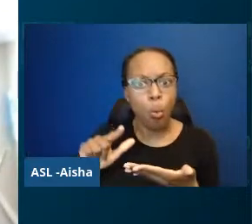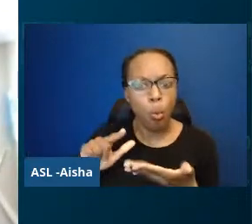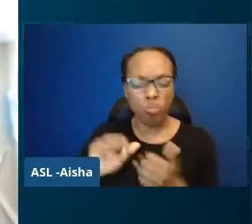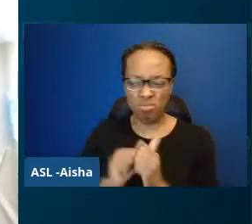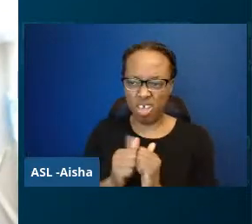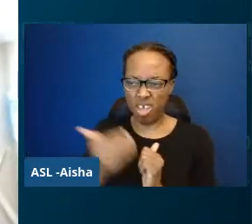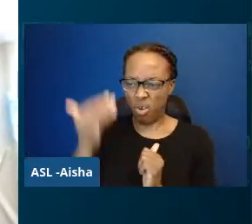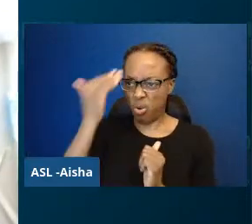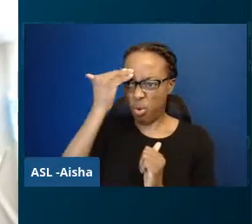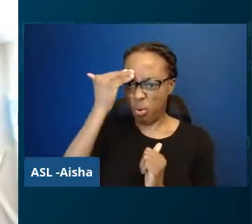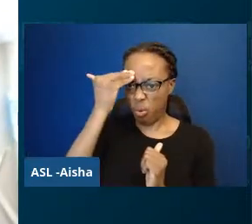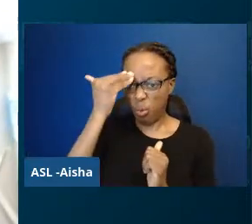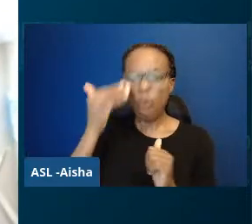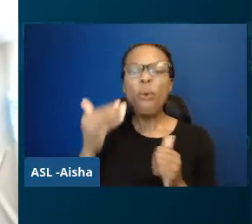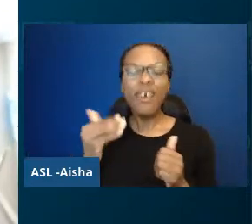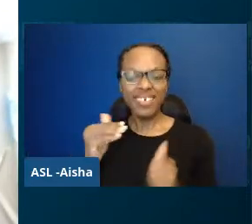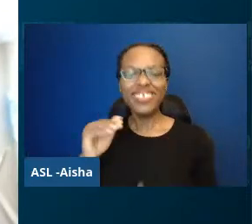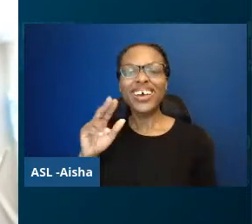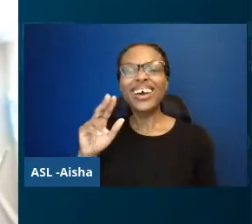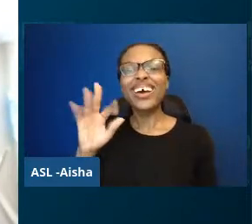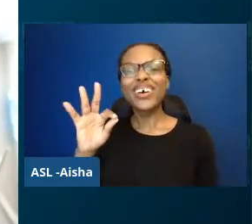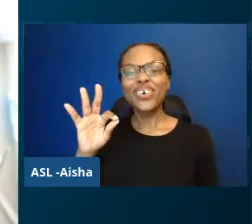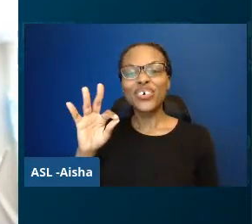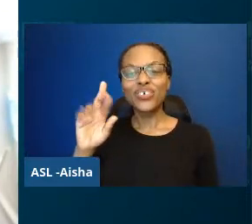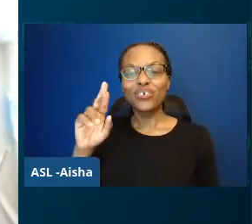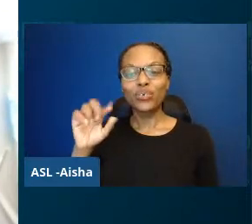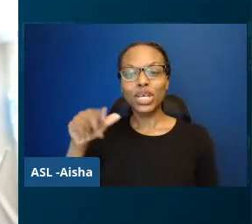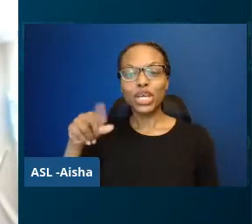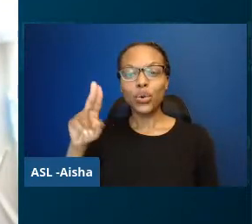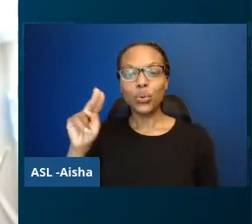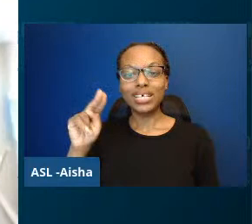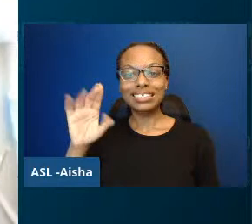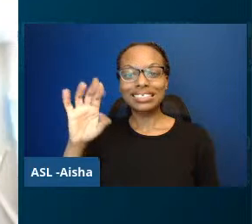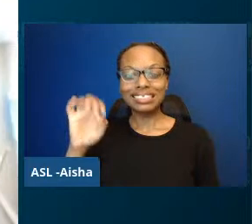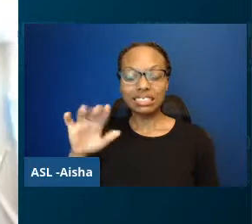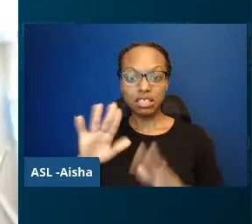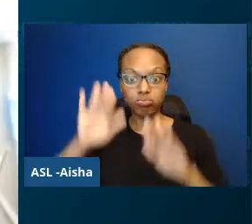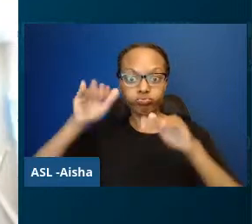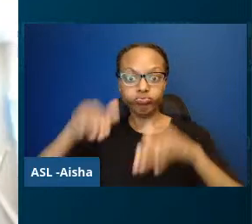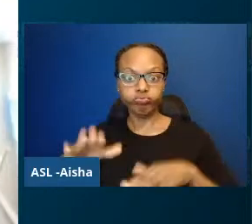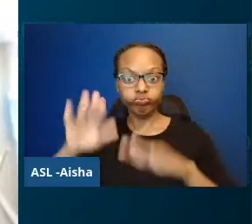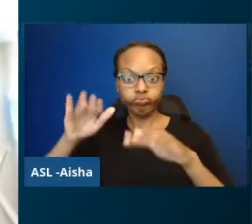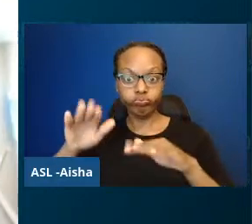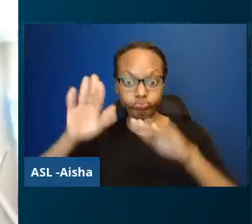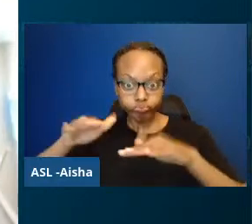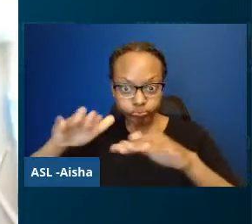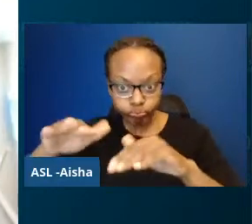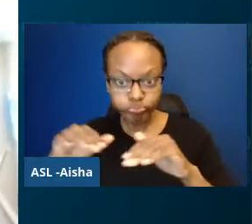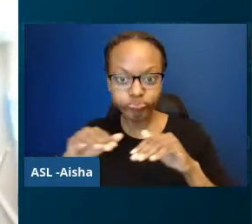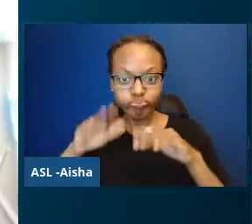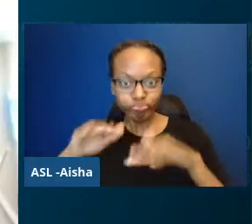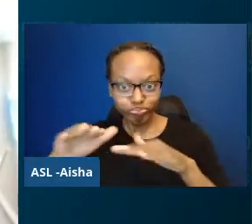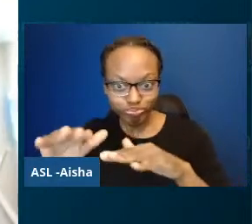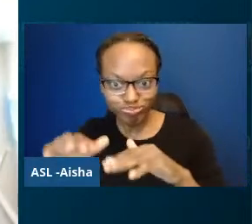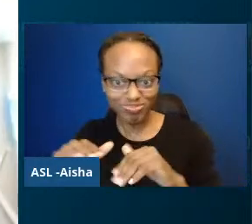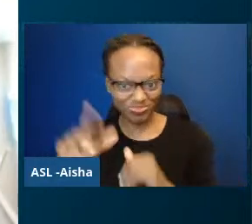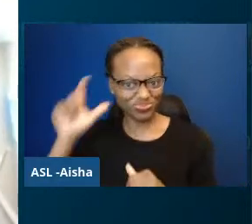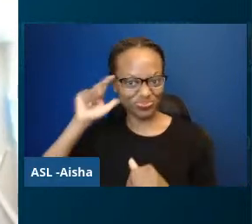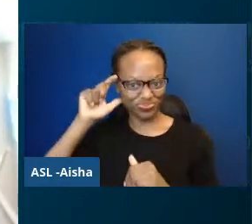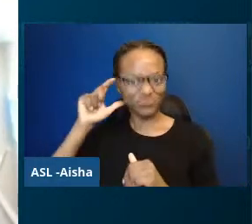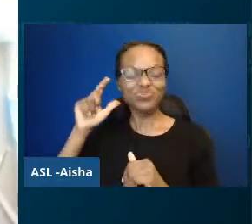waves. So I hope you enjoyed that experiment. I wanted to tell you guys that you can find experiment sheets on my website